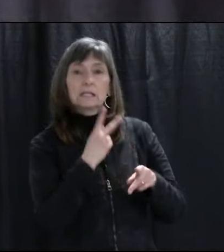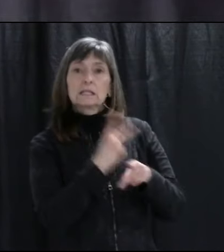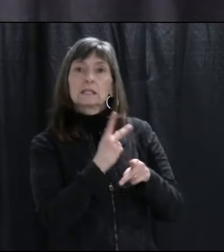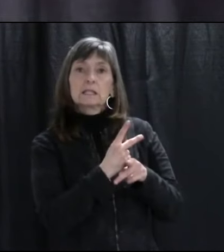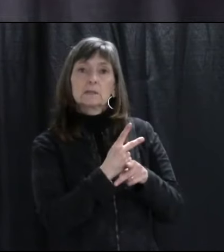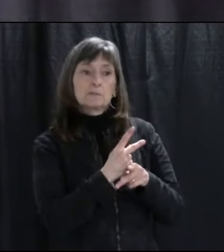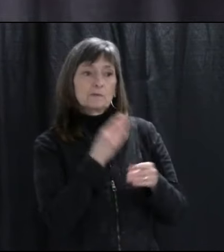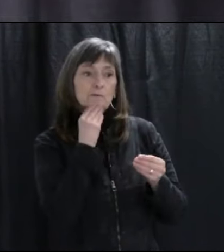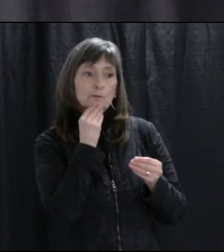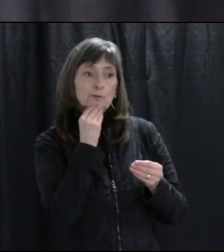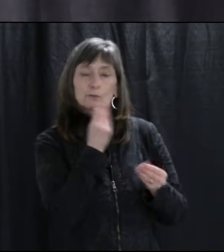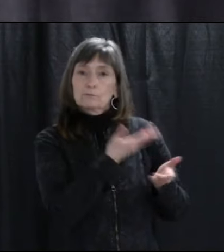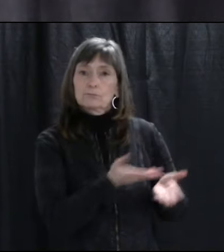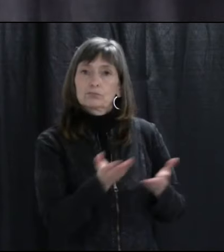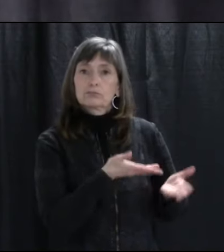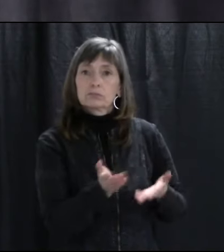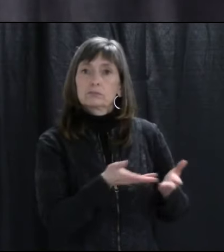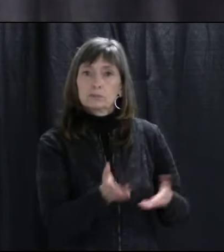the food supply.